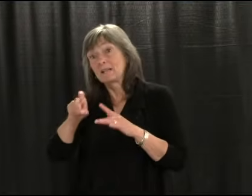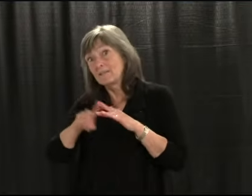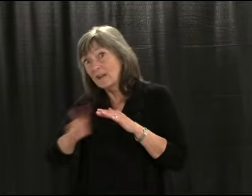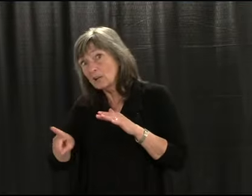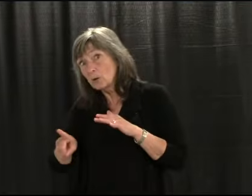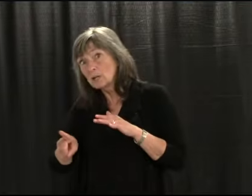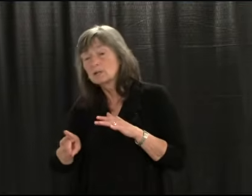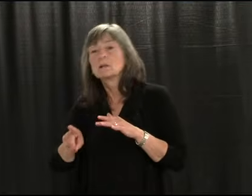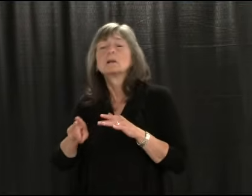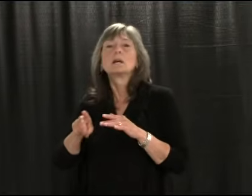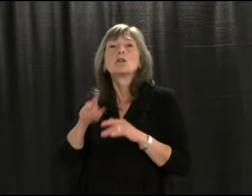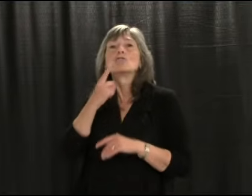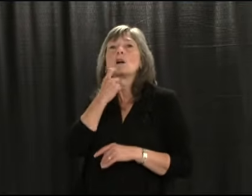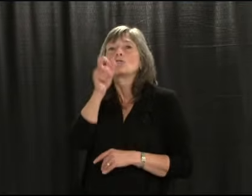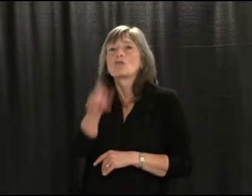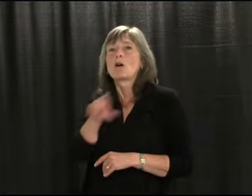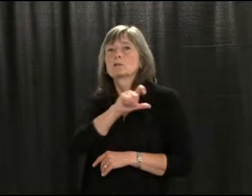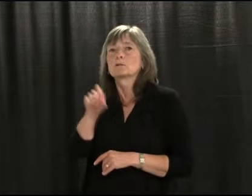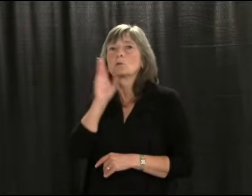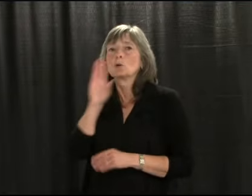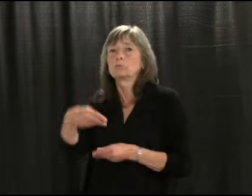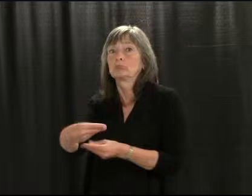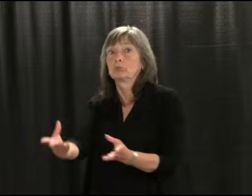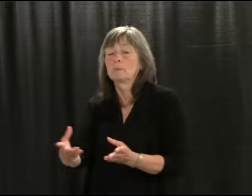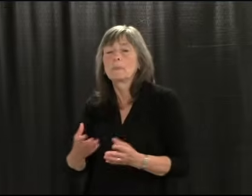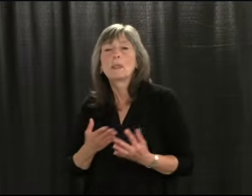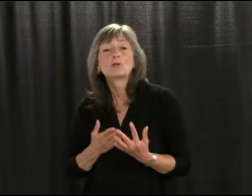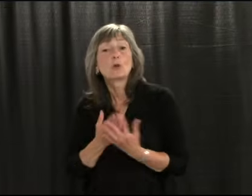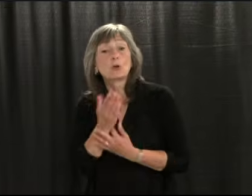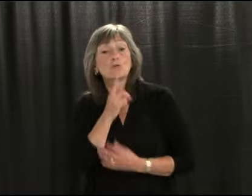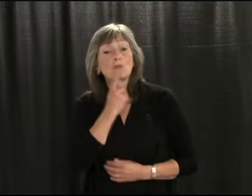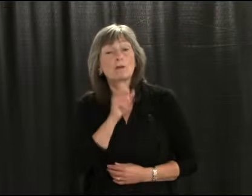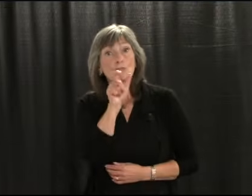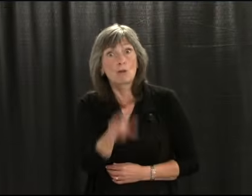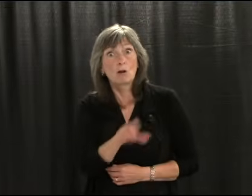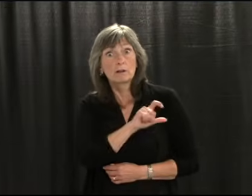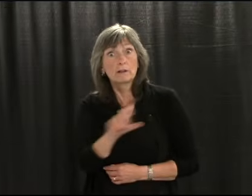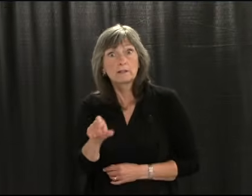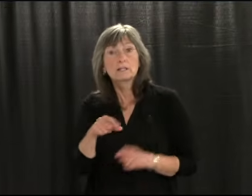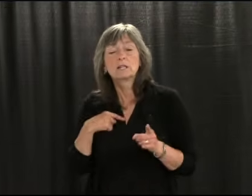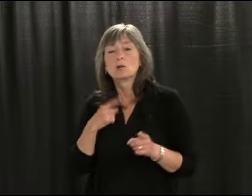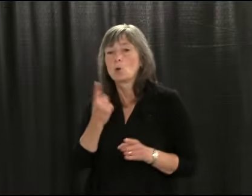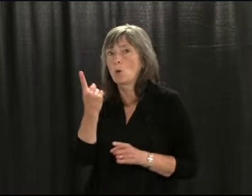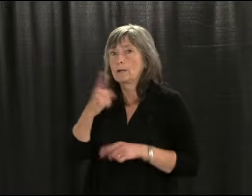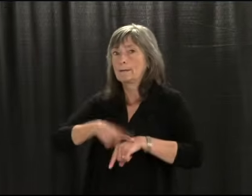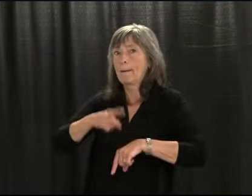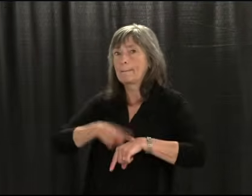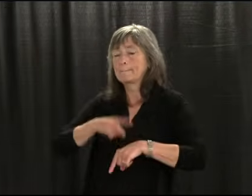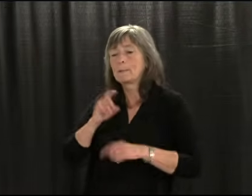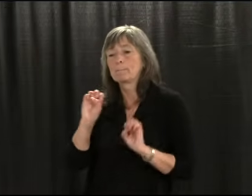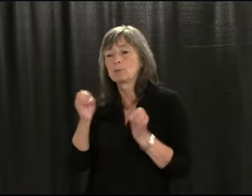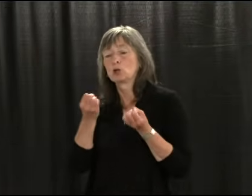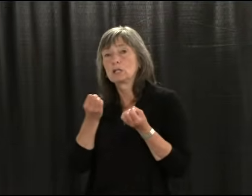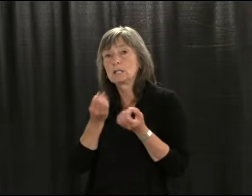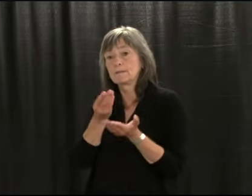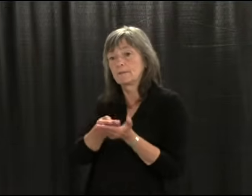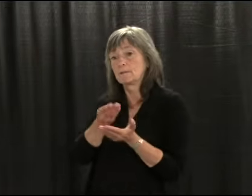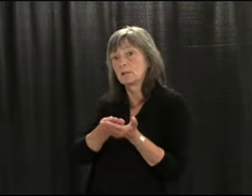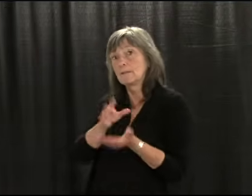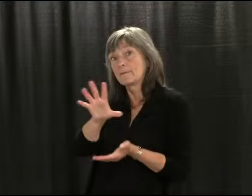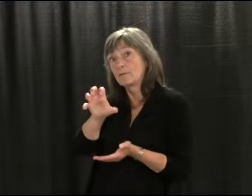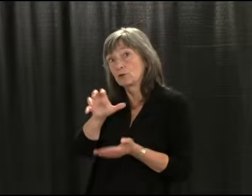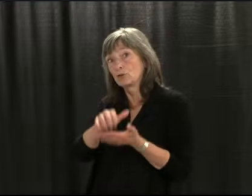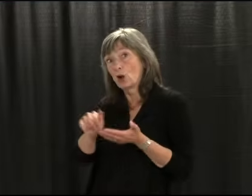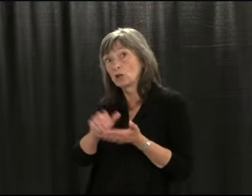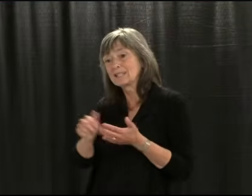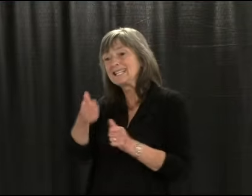wildfire. Starting today, through the Red Cross, we will be distributing one-time emergency financial assistance of